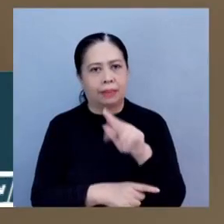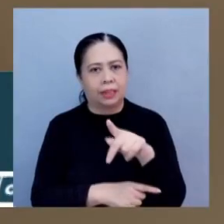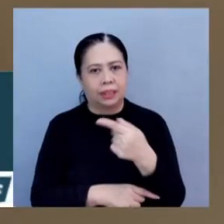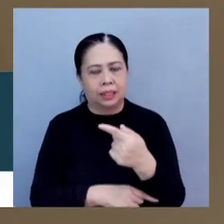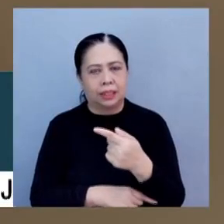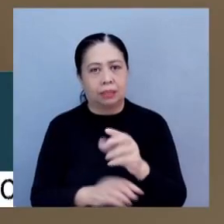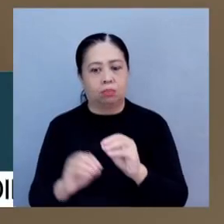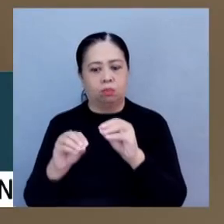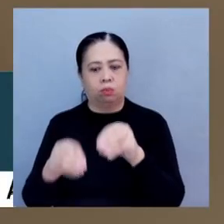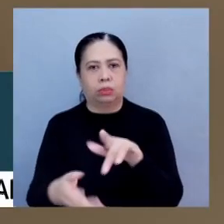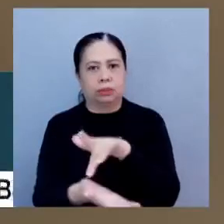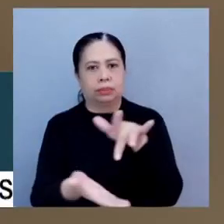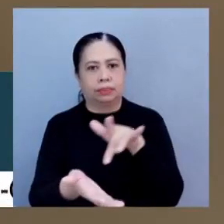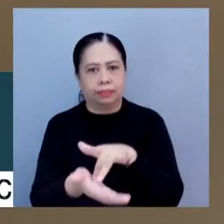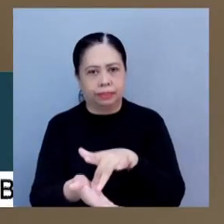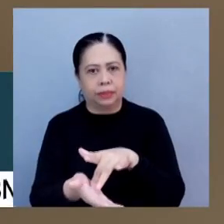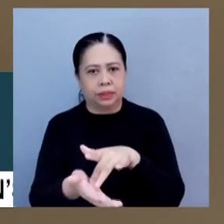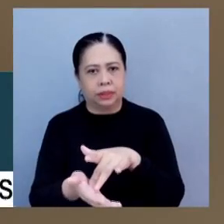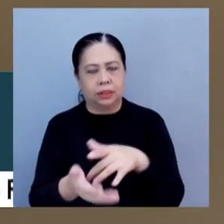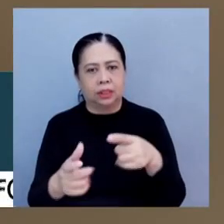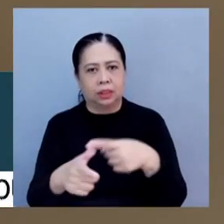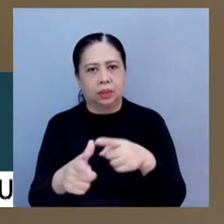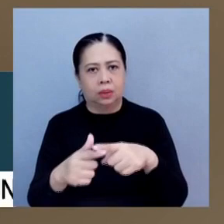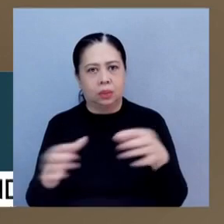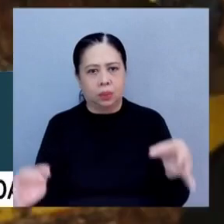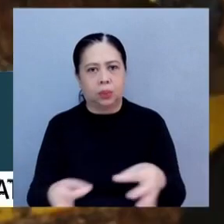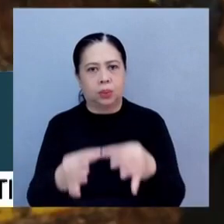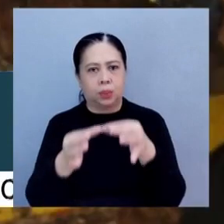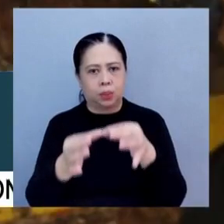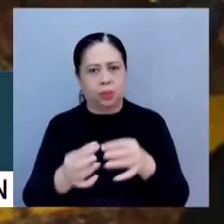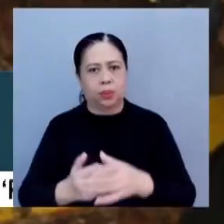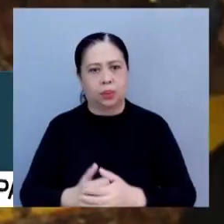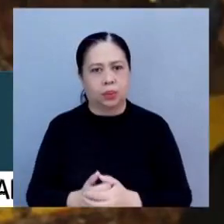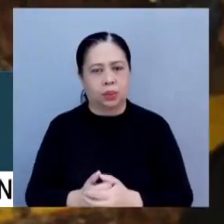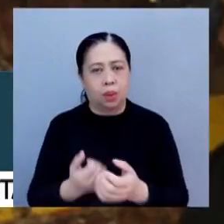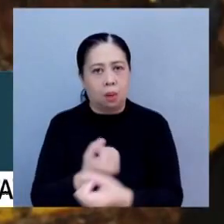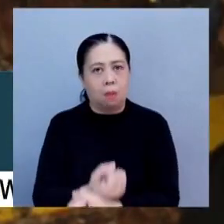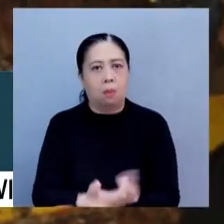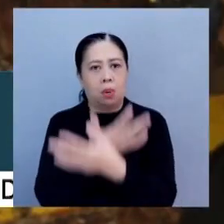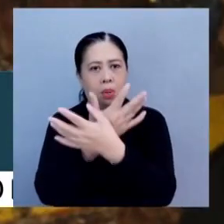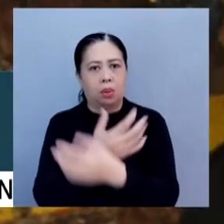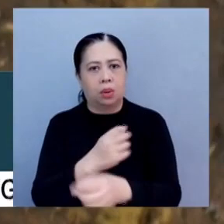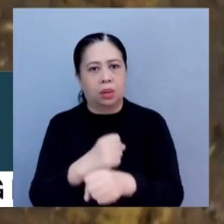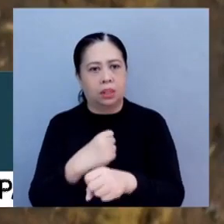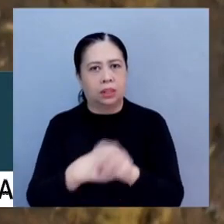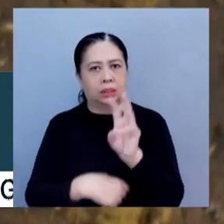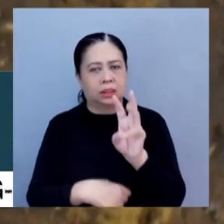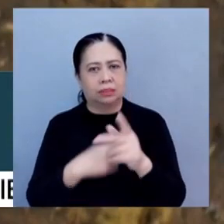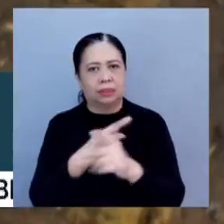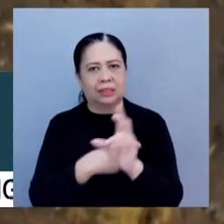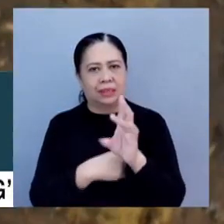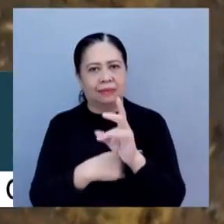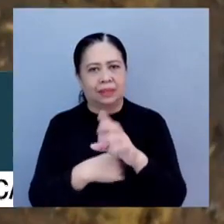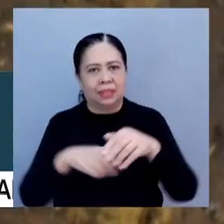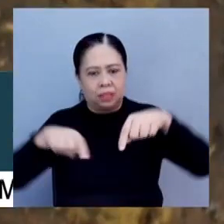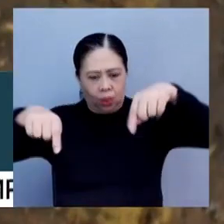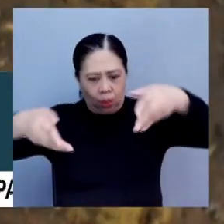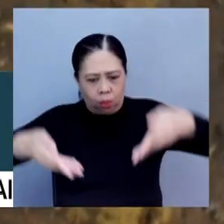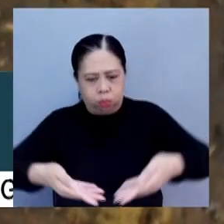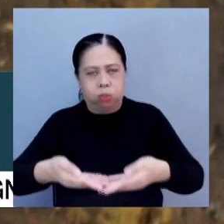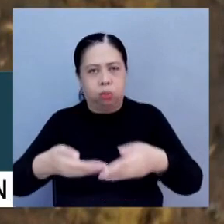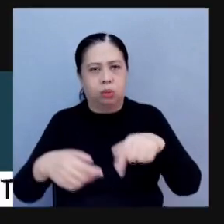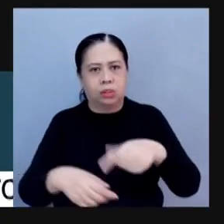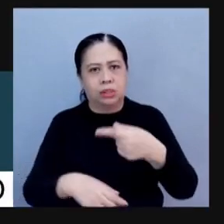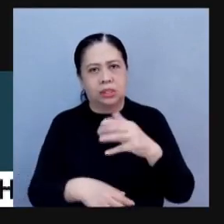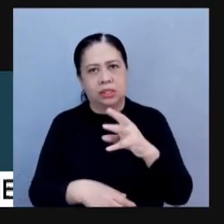placed in the middle of the gymnasium where the mass was being held. The explosion created a 6x17-inch hole in the